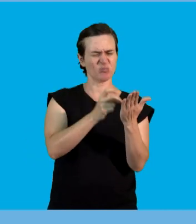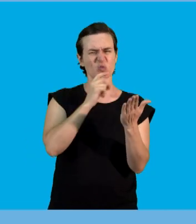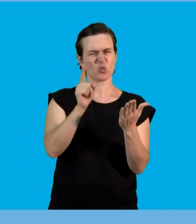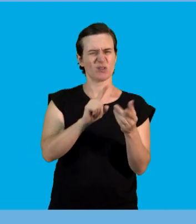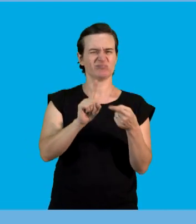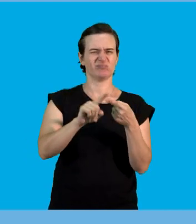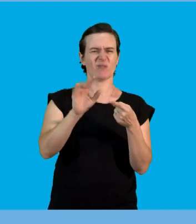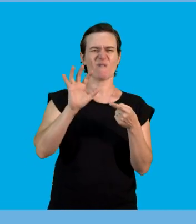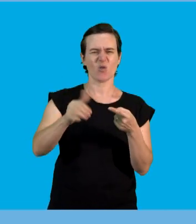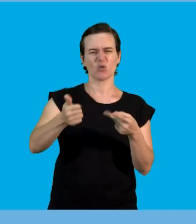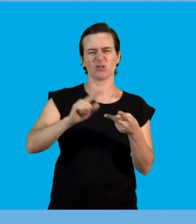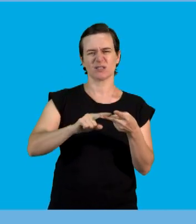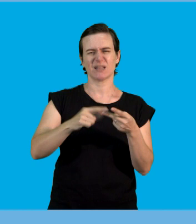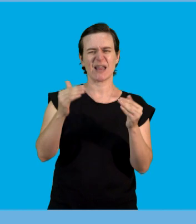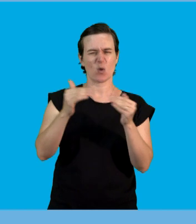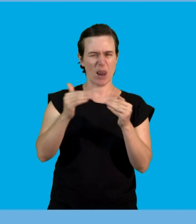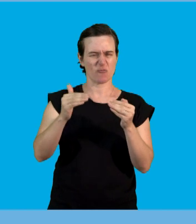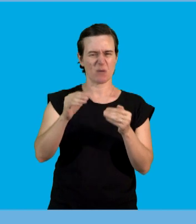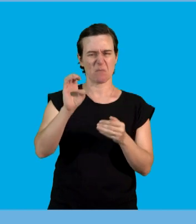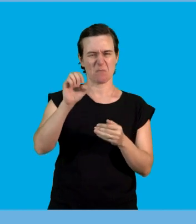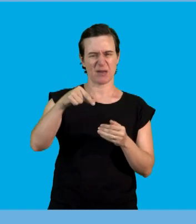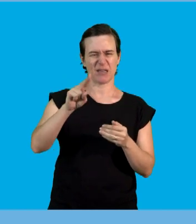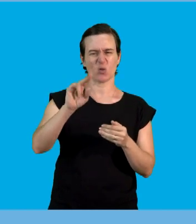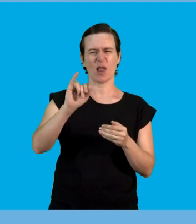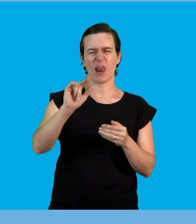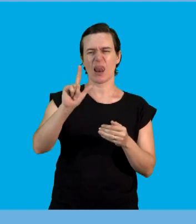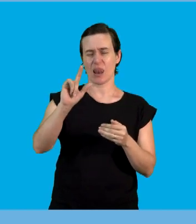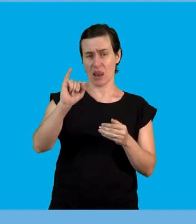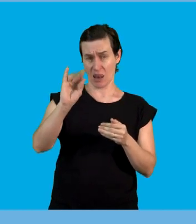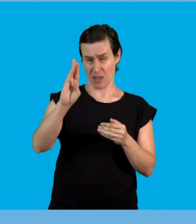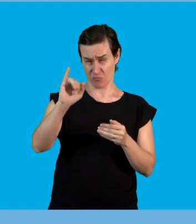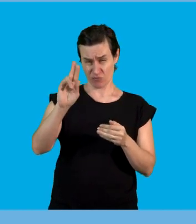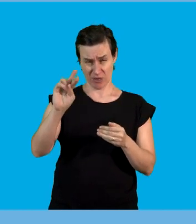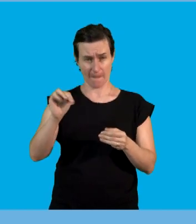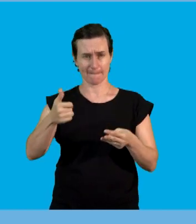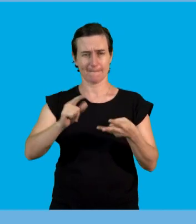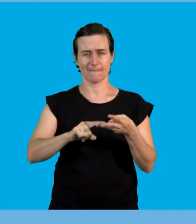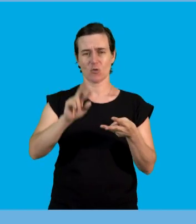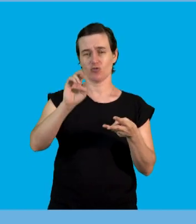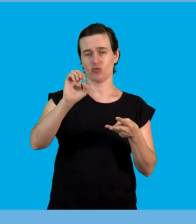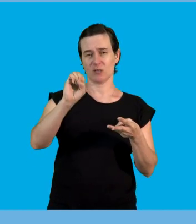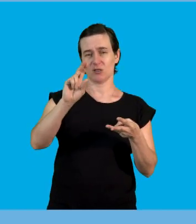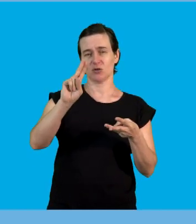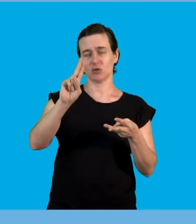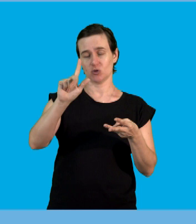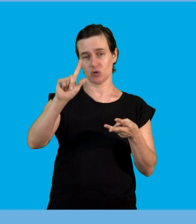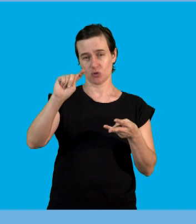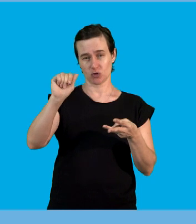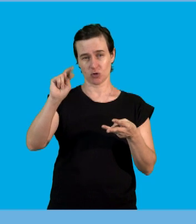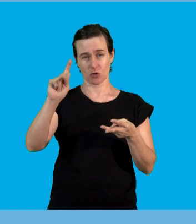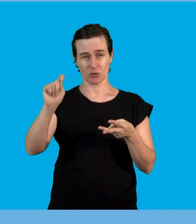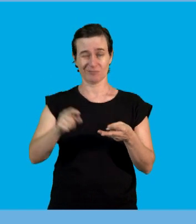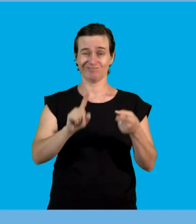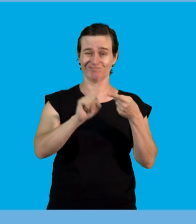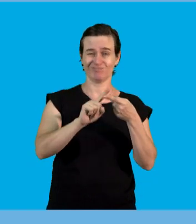force, equilibrium, and resultant, whereby now we said force is either a push or pull, and then equilibrium, that's now a